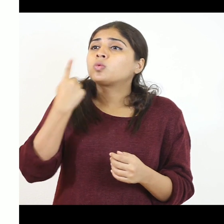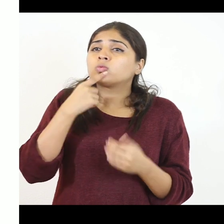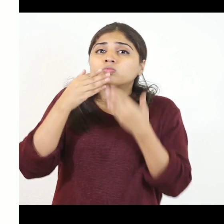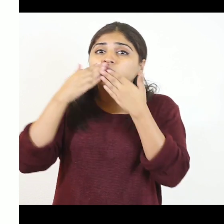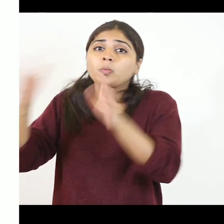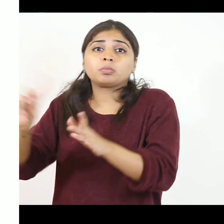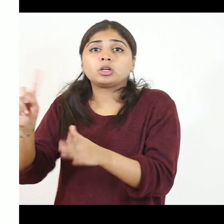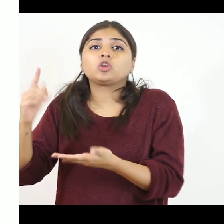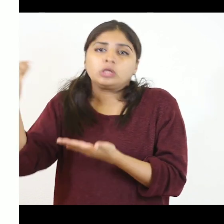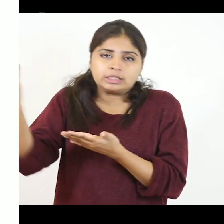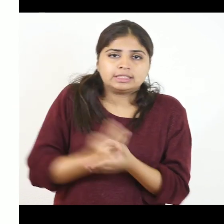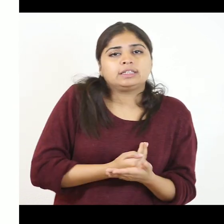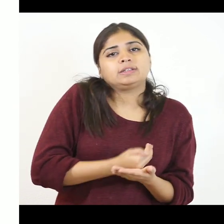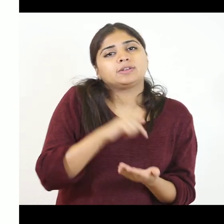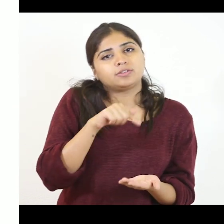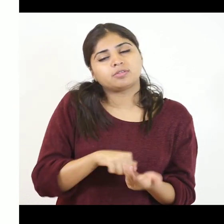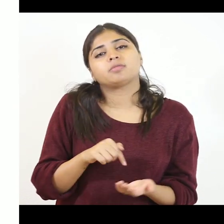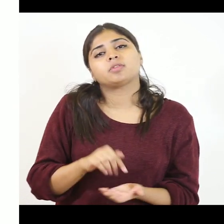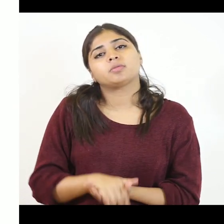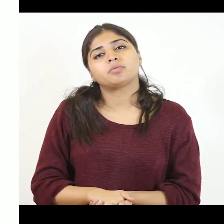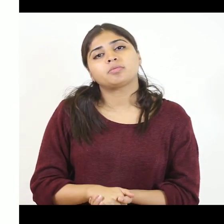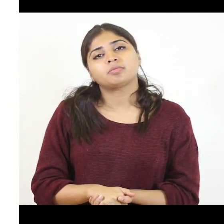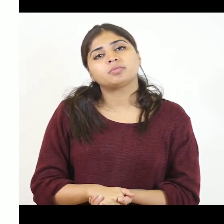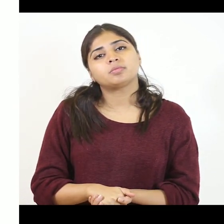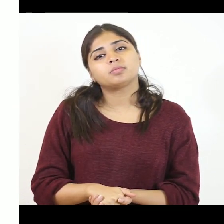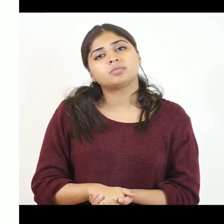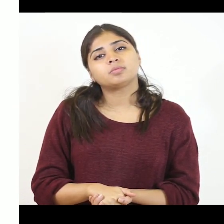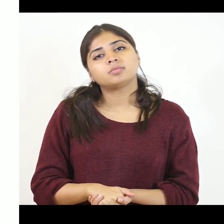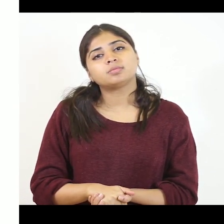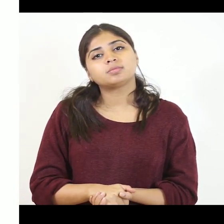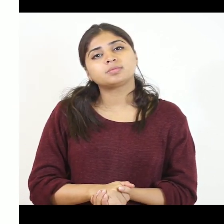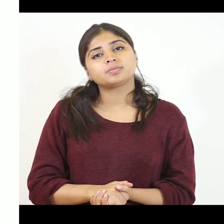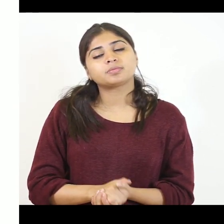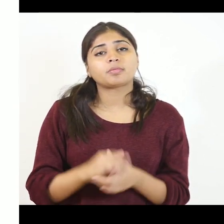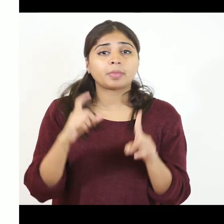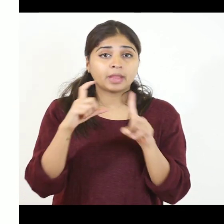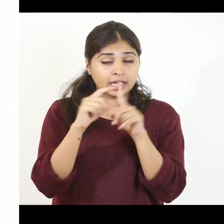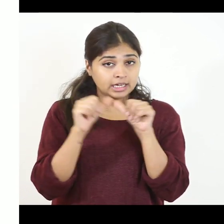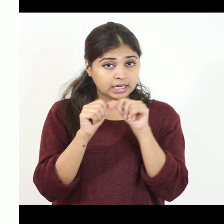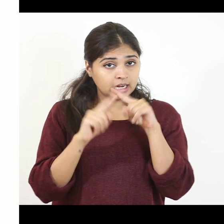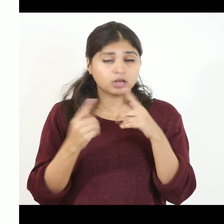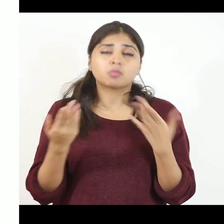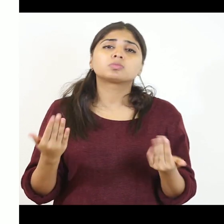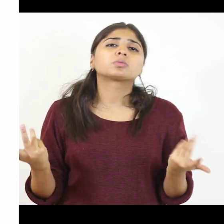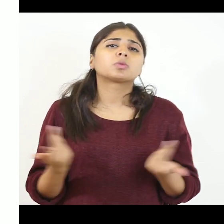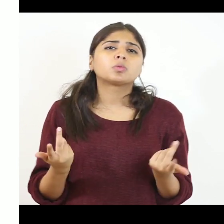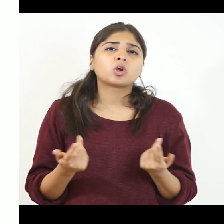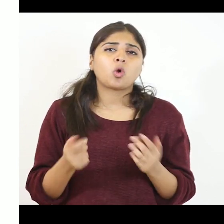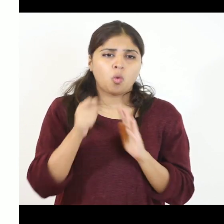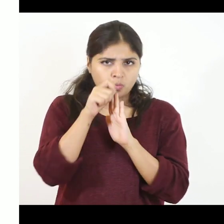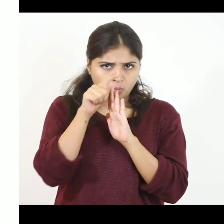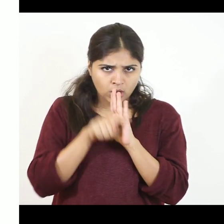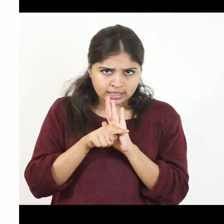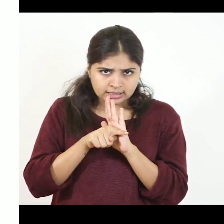disclosure. Data could be the policies and procedure of your